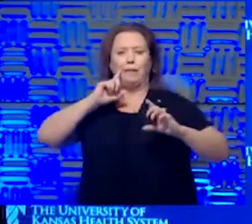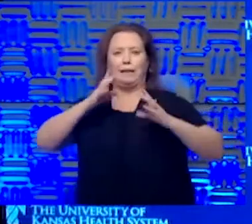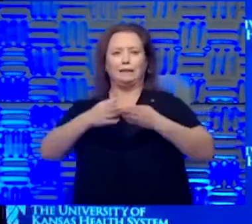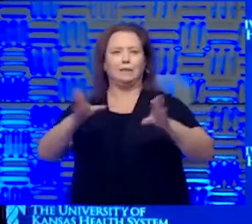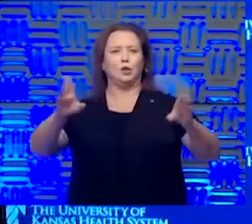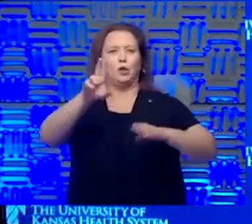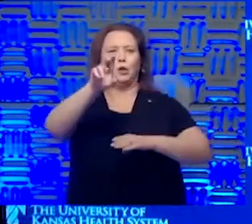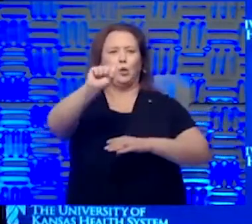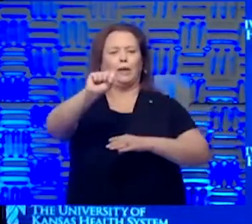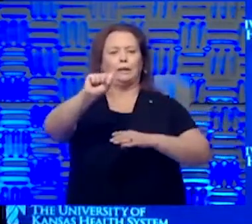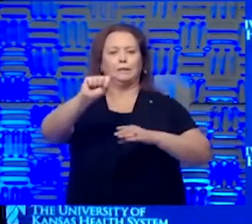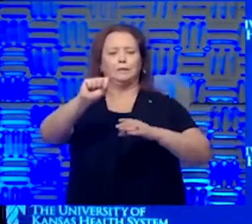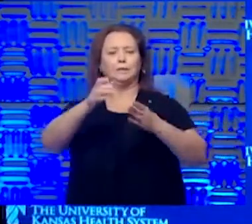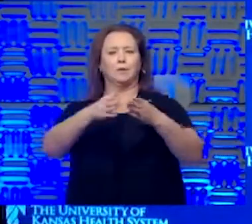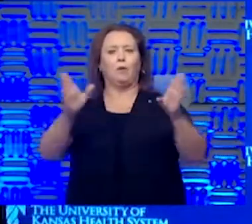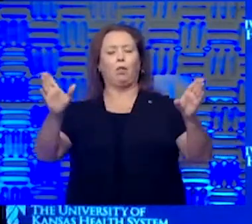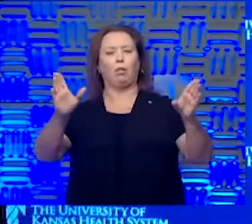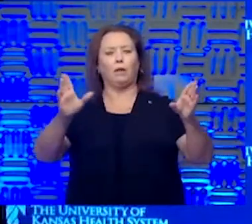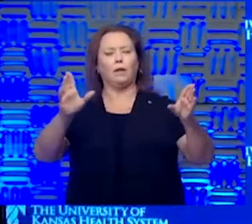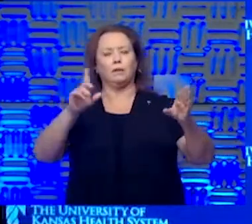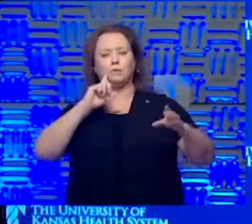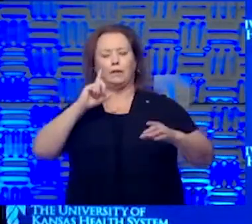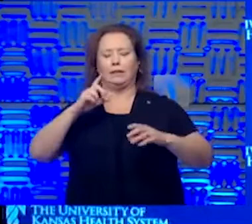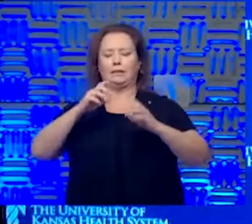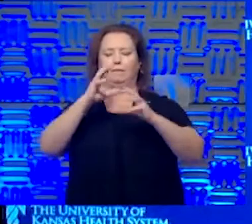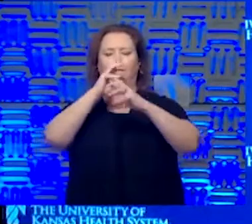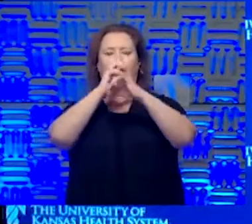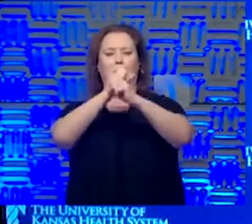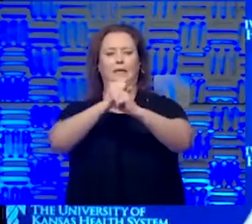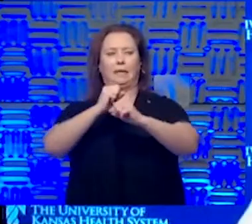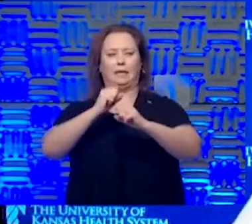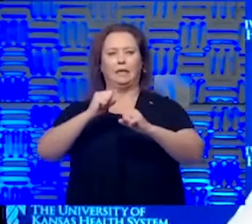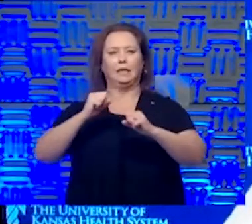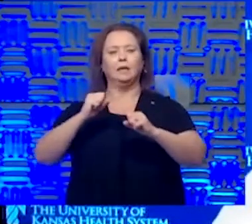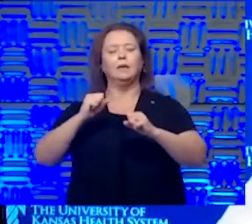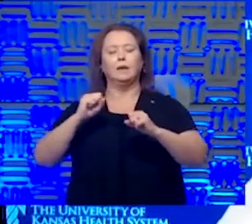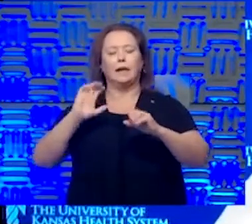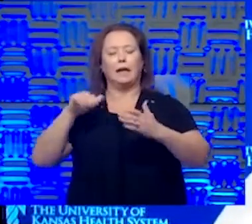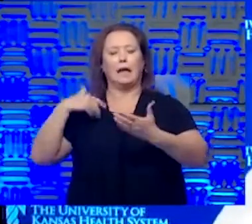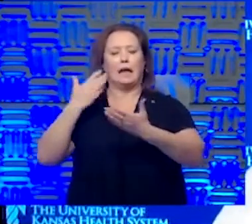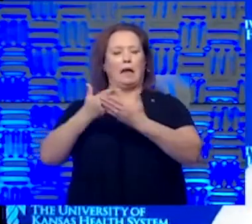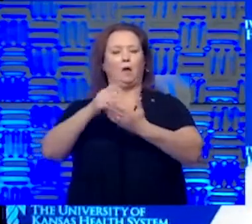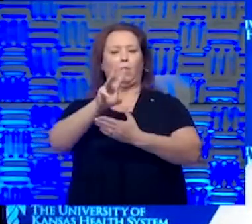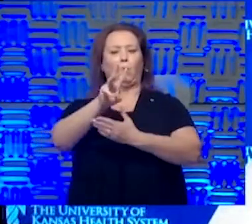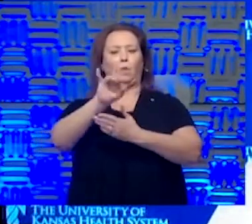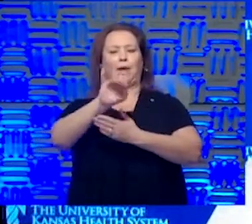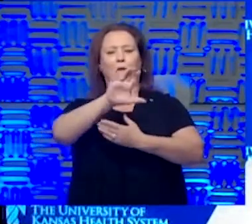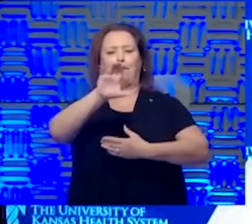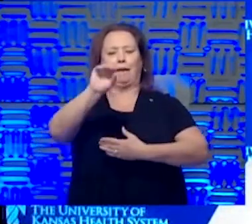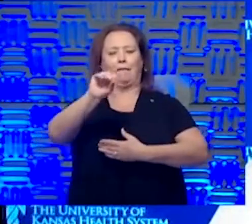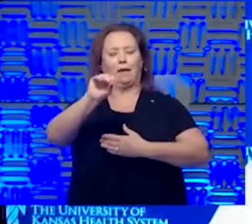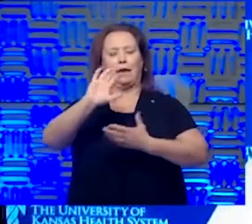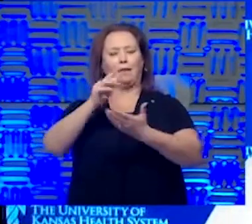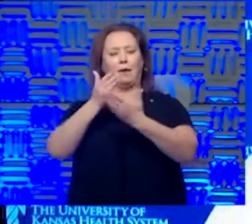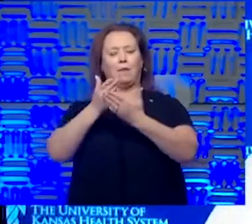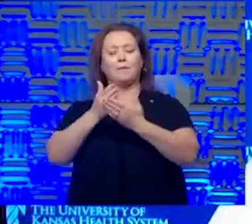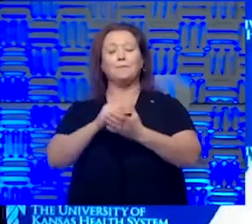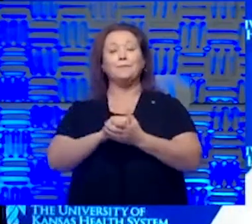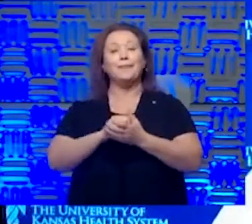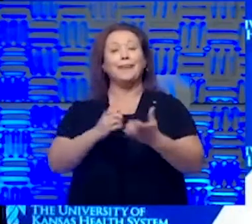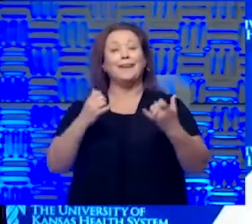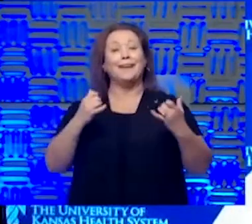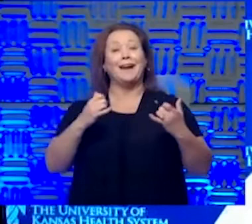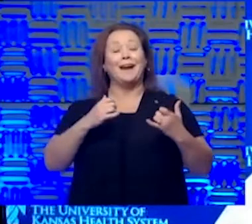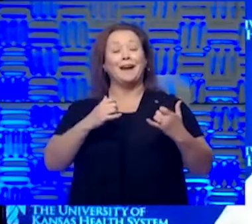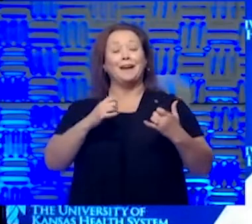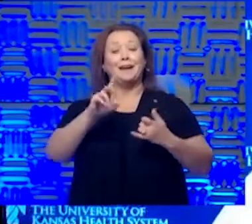fascinating place historically and about why people arrived there and how they've arrived there. So I believe that we are joined now by Dr. Carrie